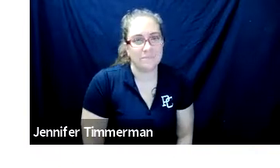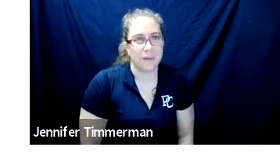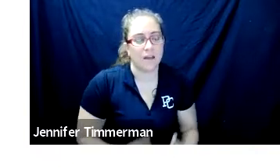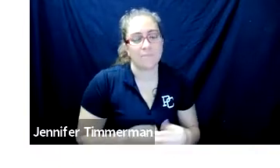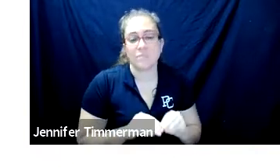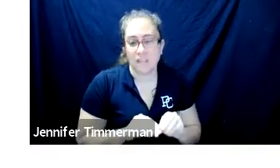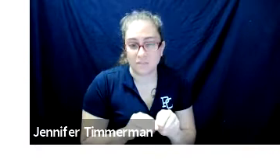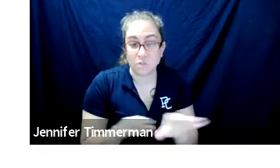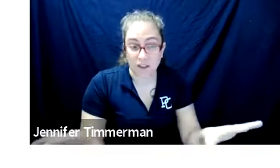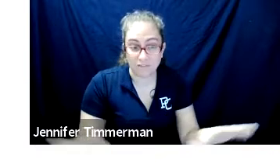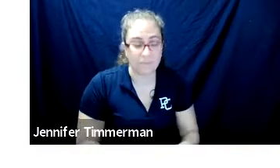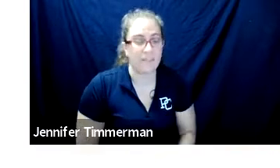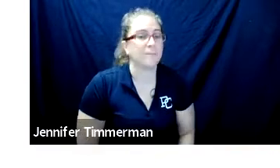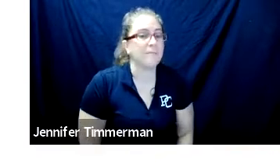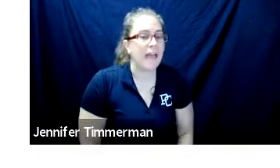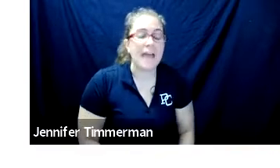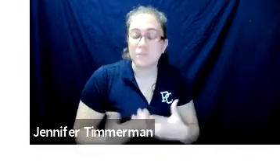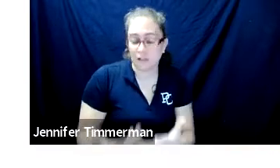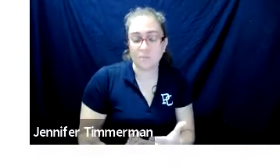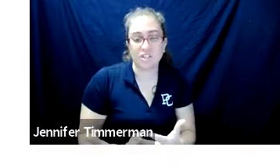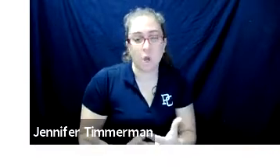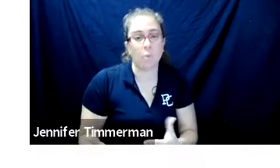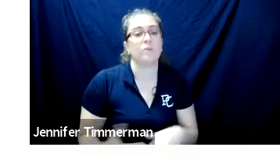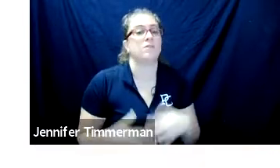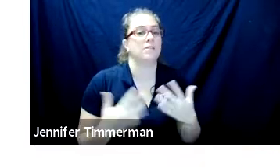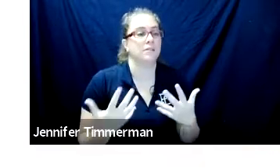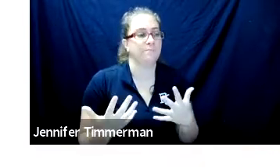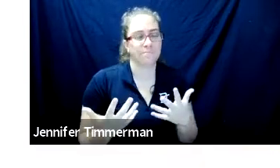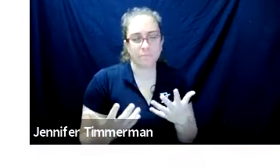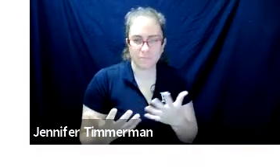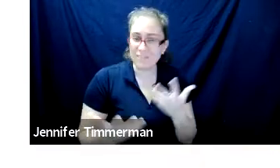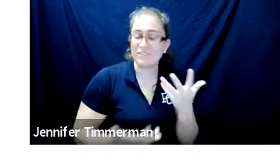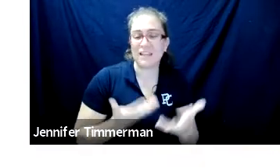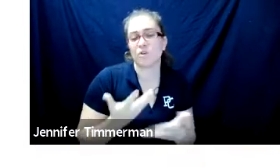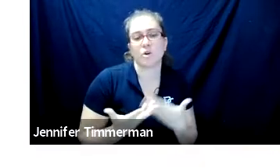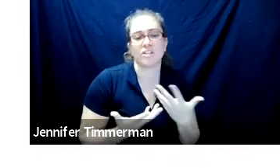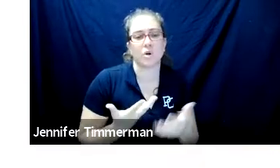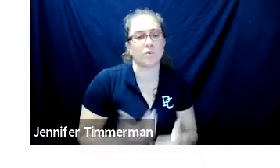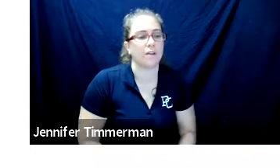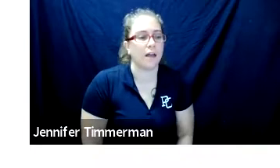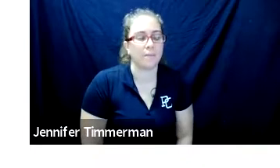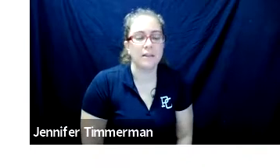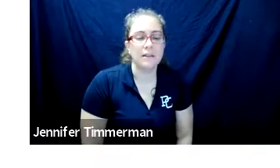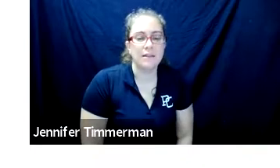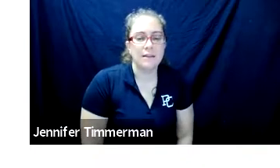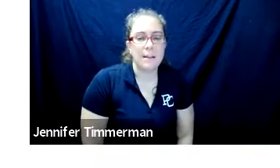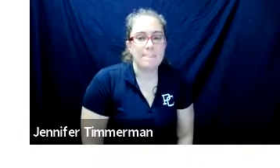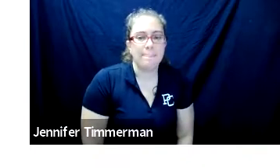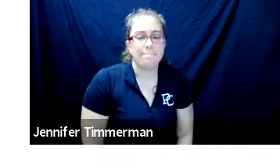has kind of spread from there and developed its own flavor, its own, I